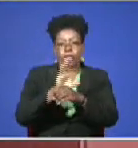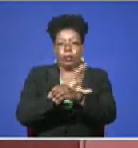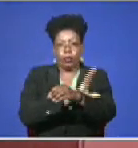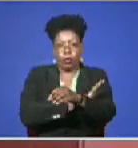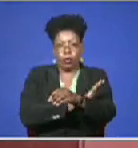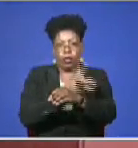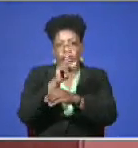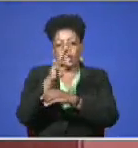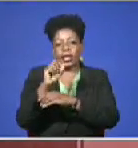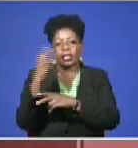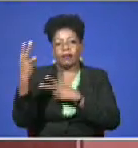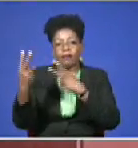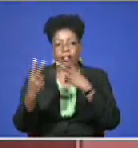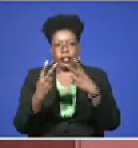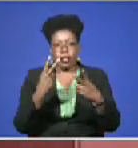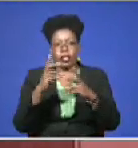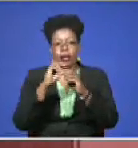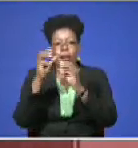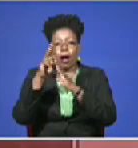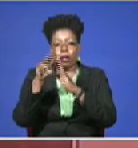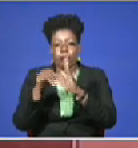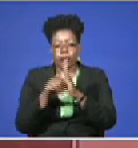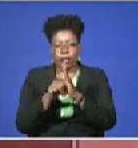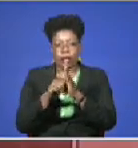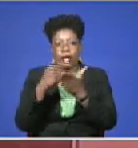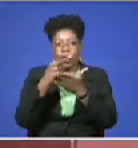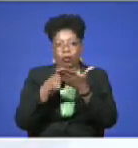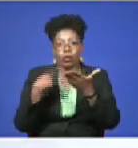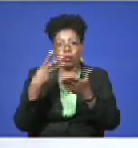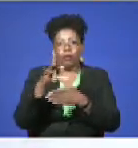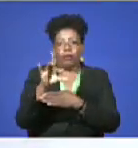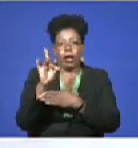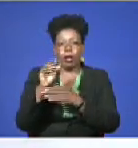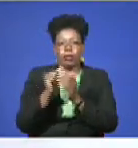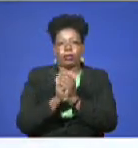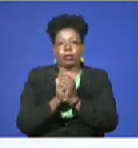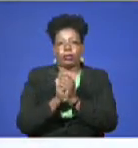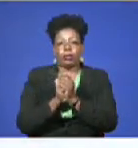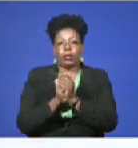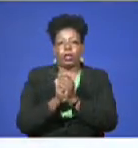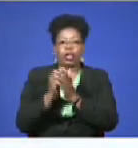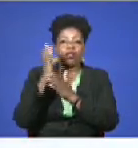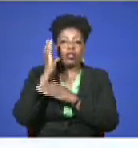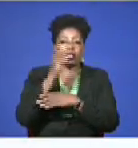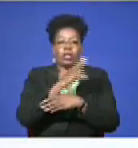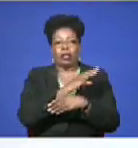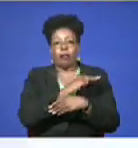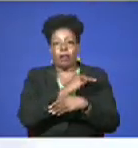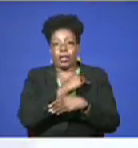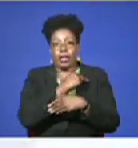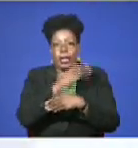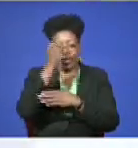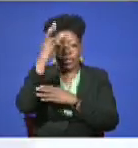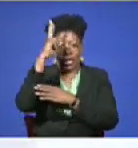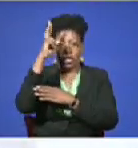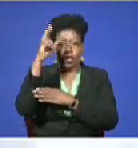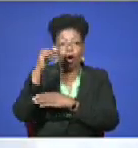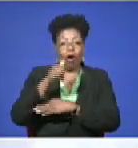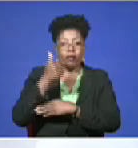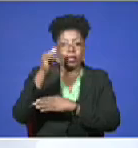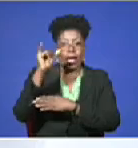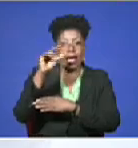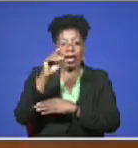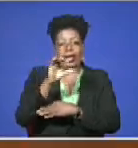News recently visiting the Immigration Department, and here's what we found. According to Crystal McKay, Senior Immigration Officer and